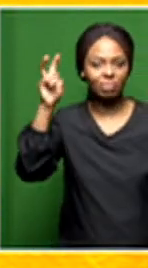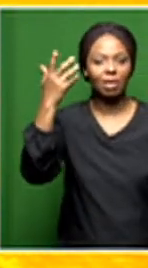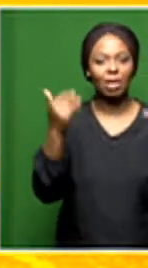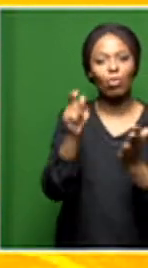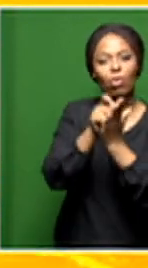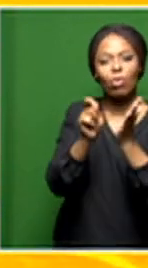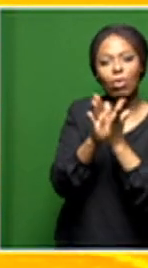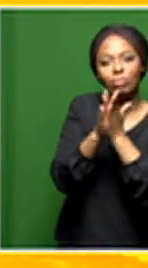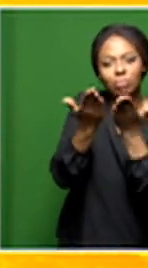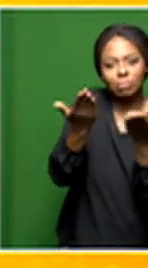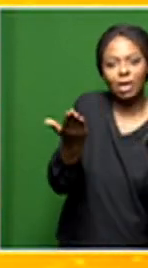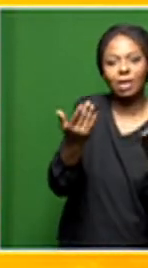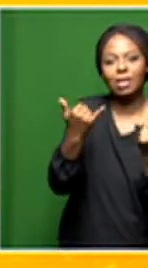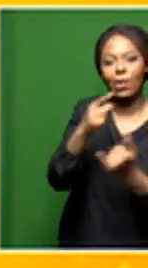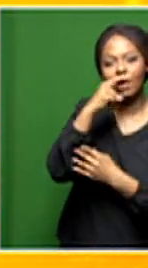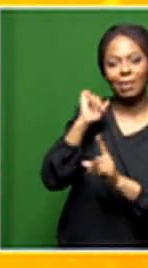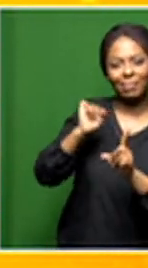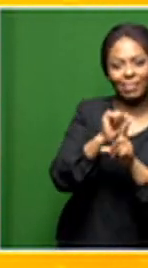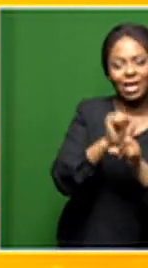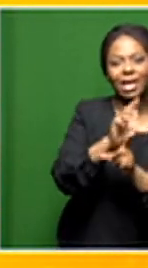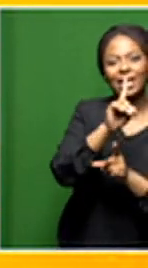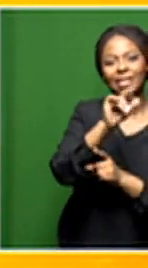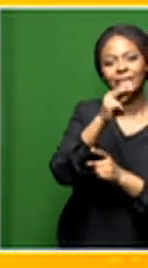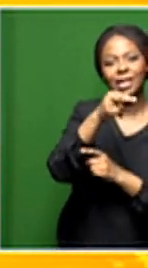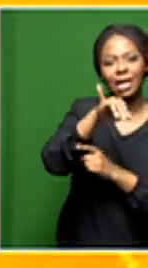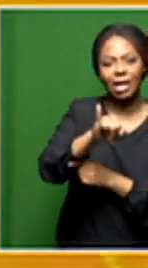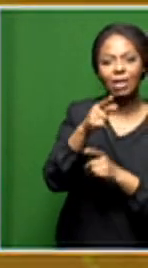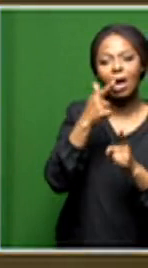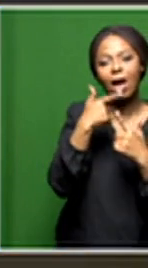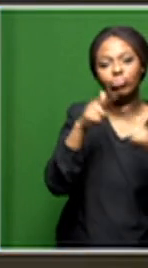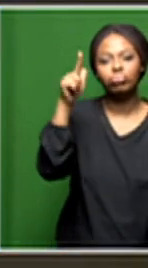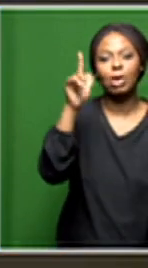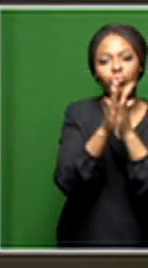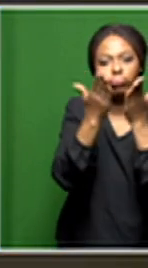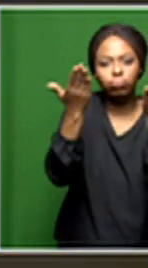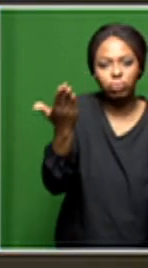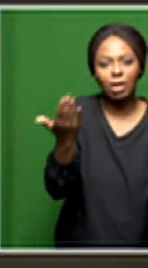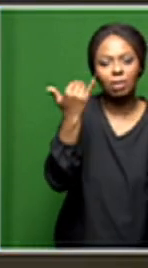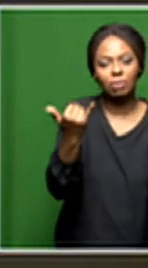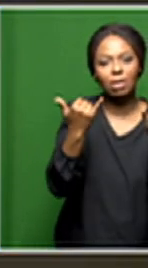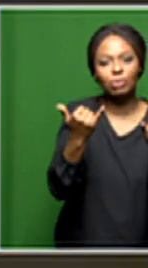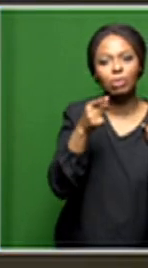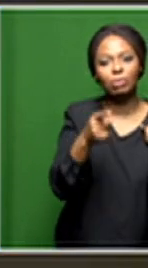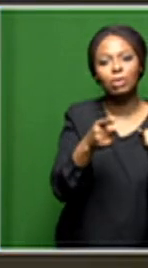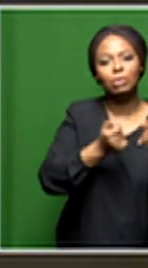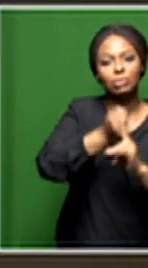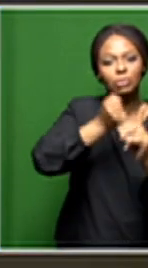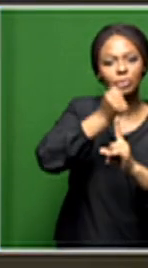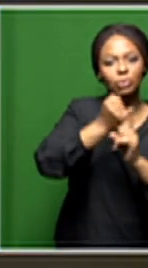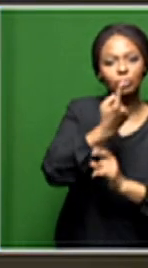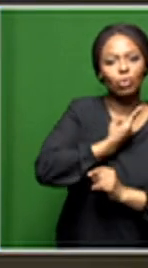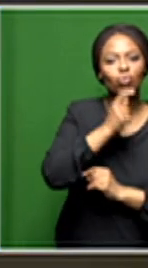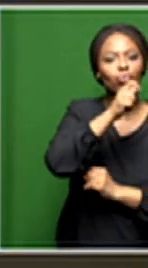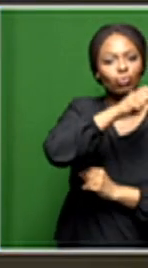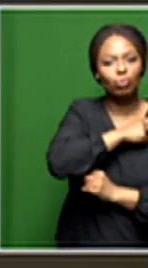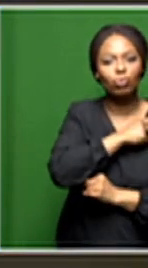book. Her name is Beverley Danai Mushayi, and she has released a book titled The Authentic You. Take the mask off and discover the